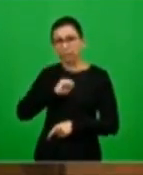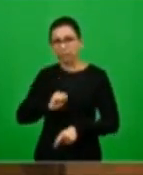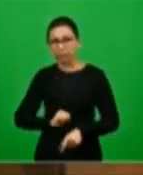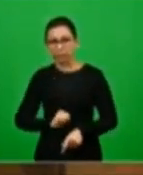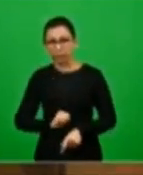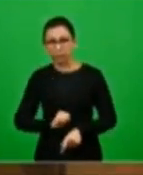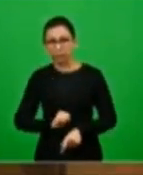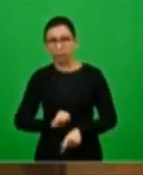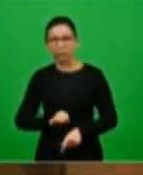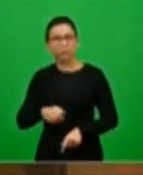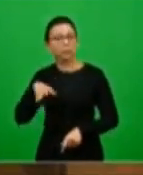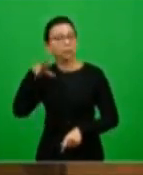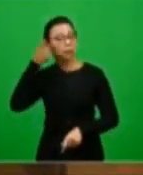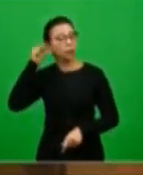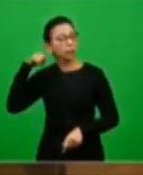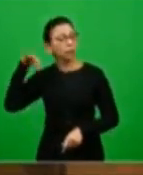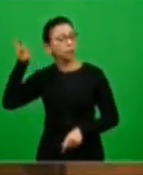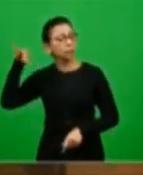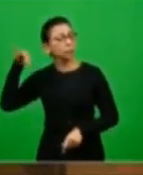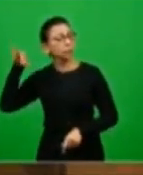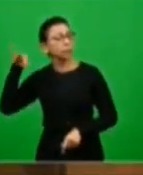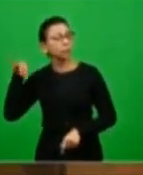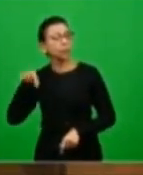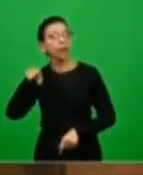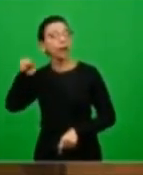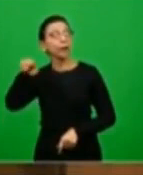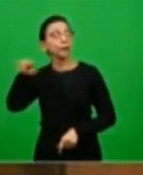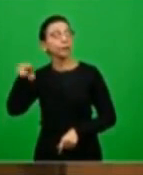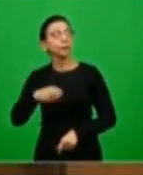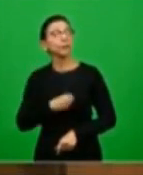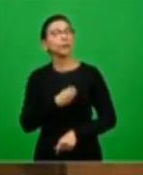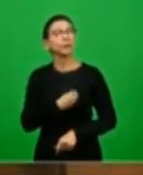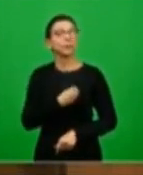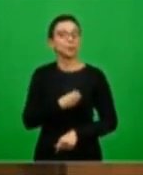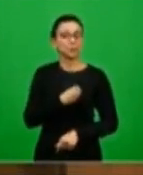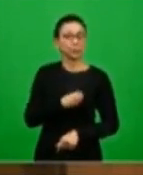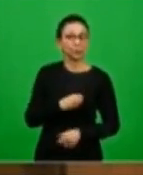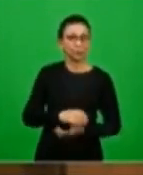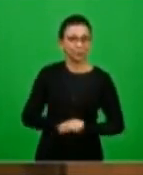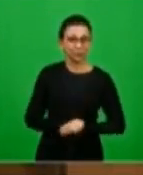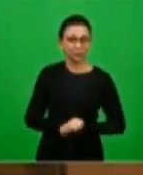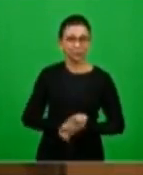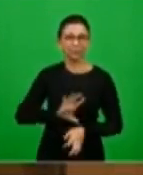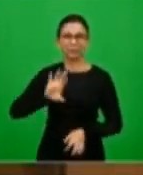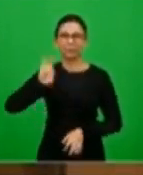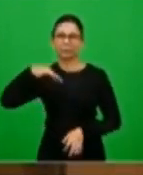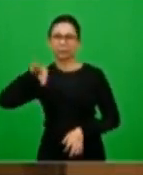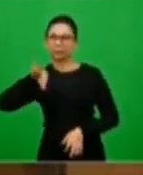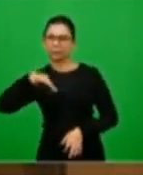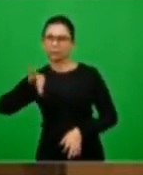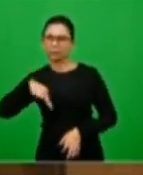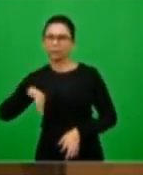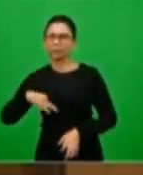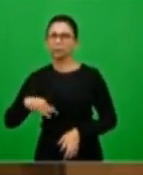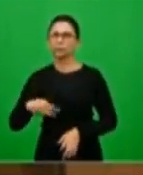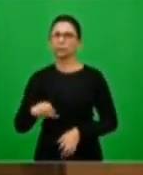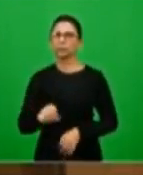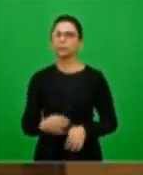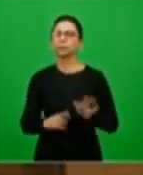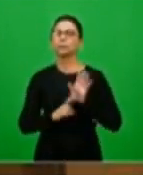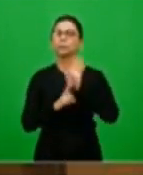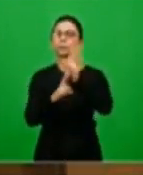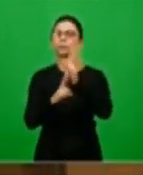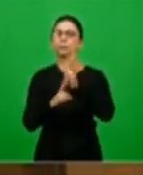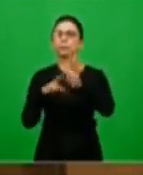So now pay attention. The pomerant speaks of the sacrifice of Jesus and his death. And the bell speaks of his resurrection.